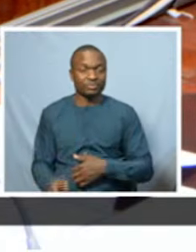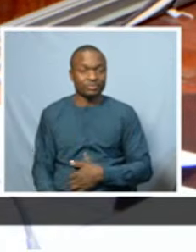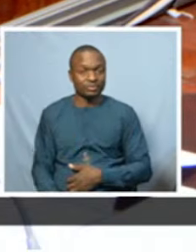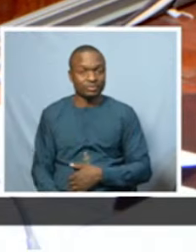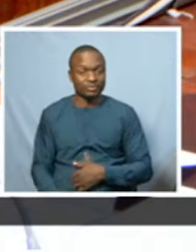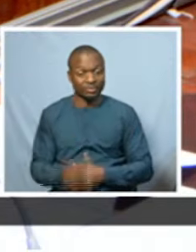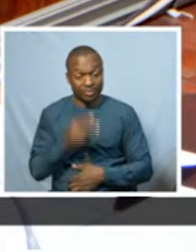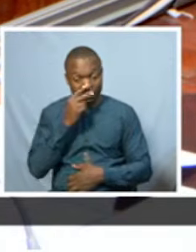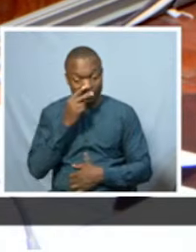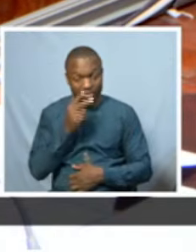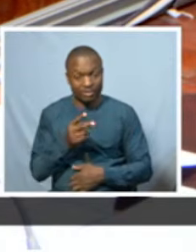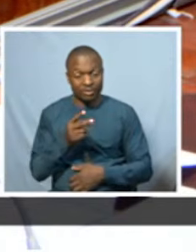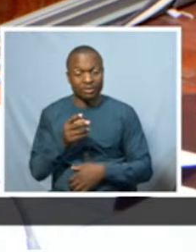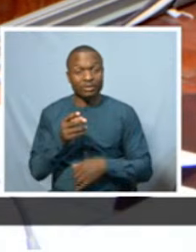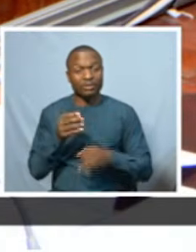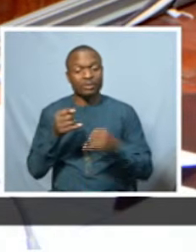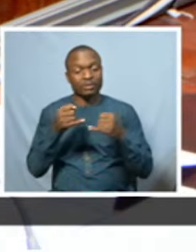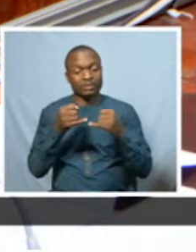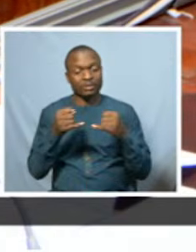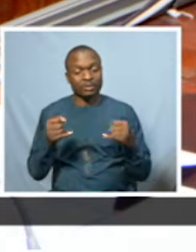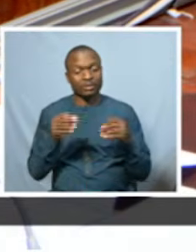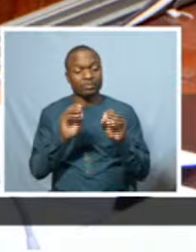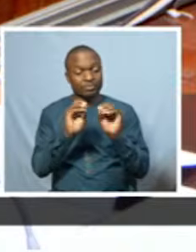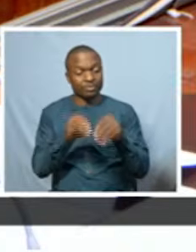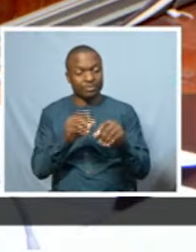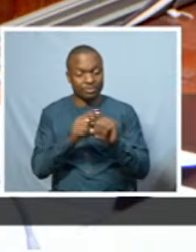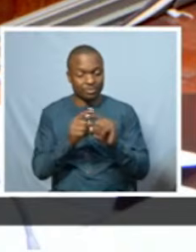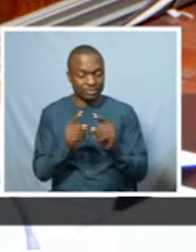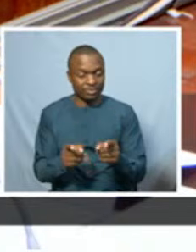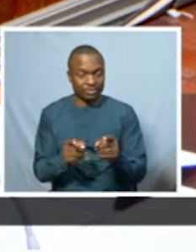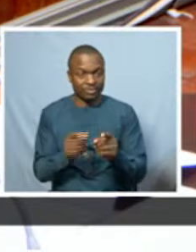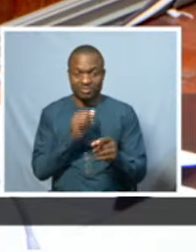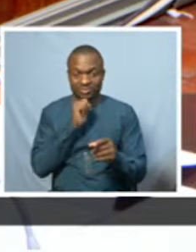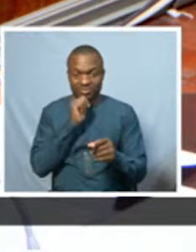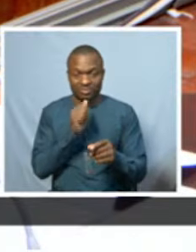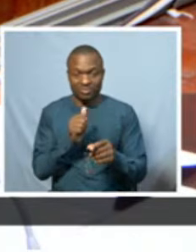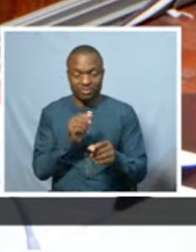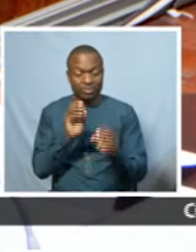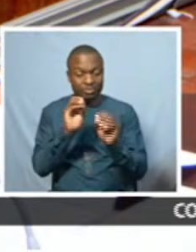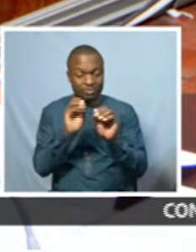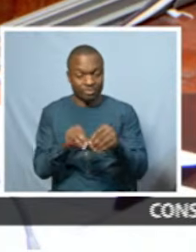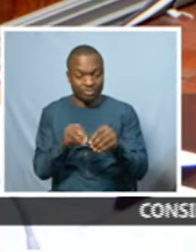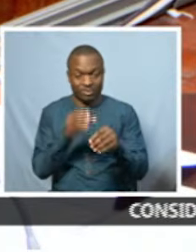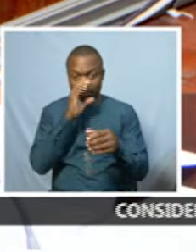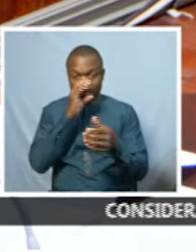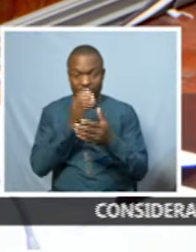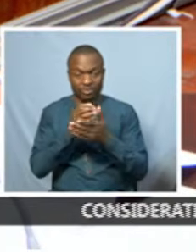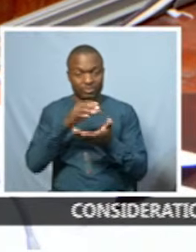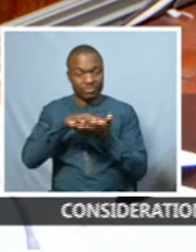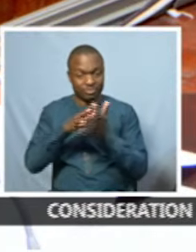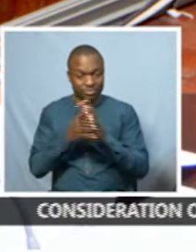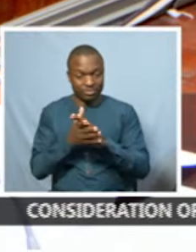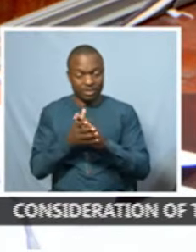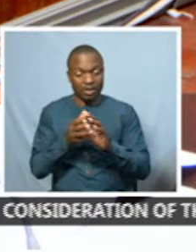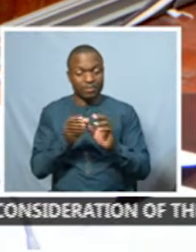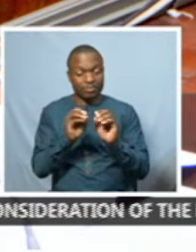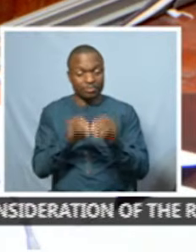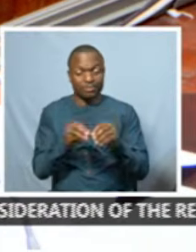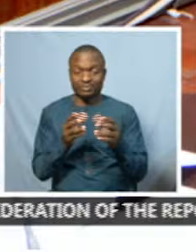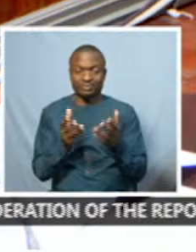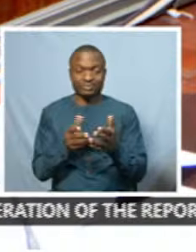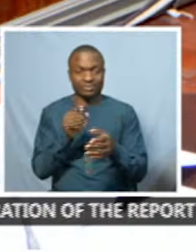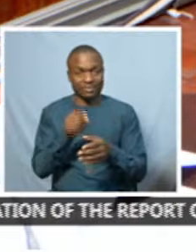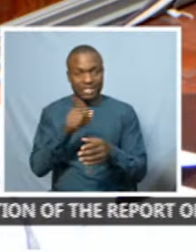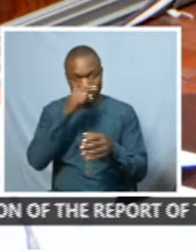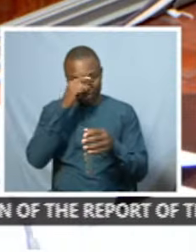certain cases they equip, but they don't do the civil works. And you have said that